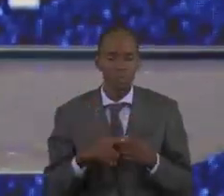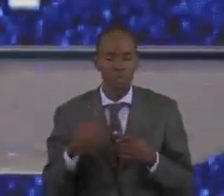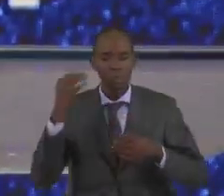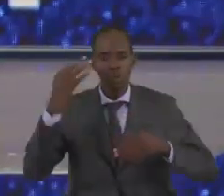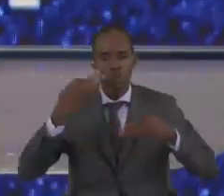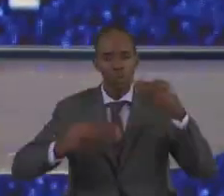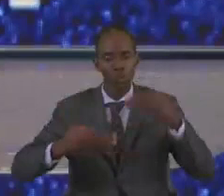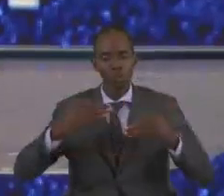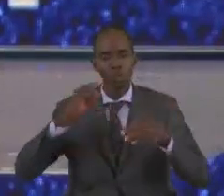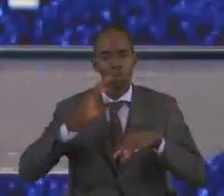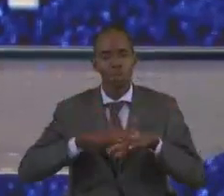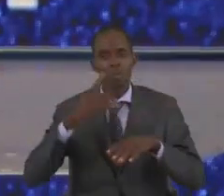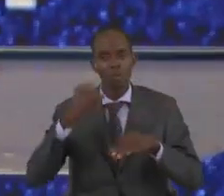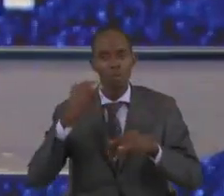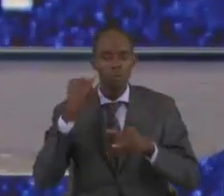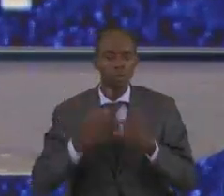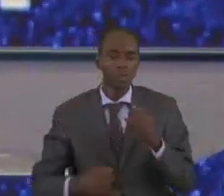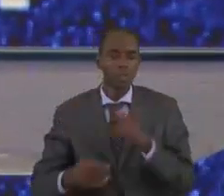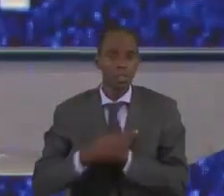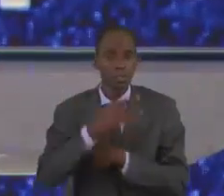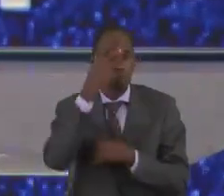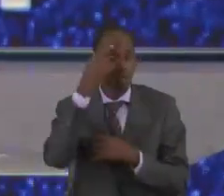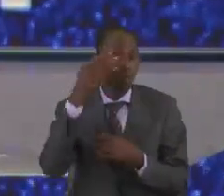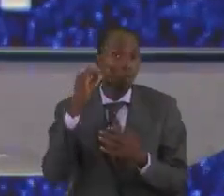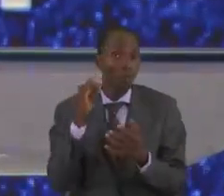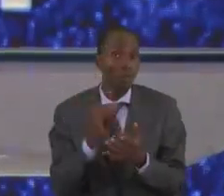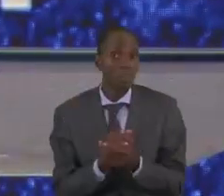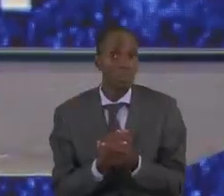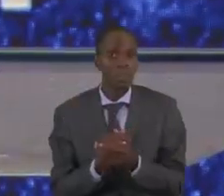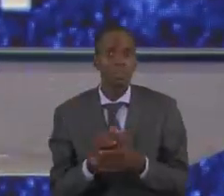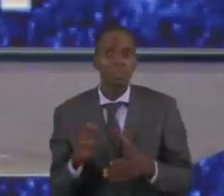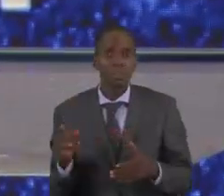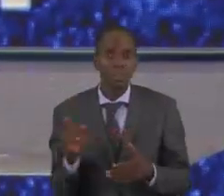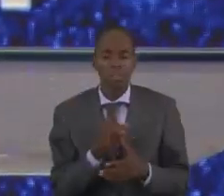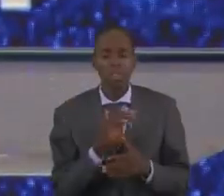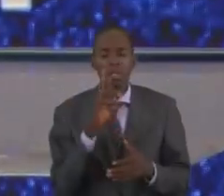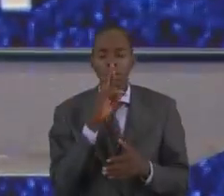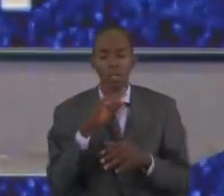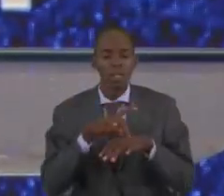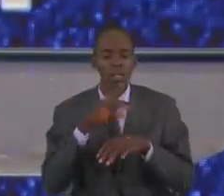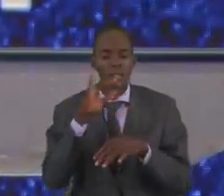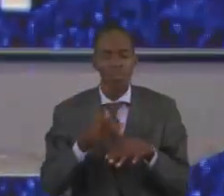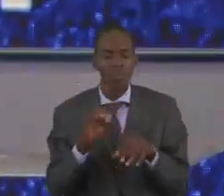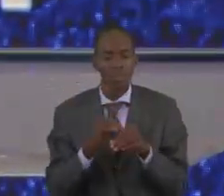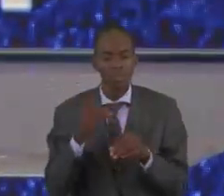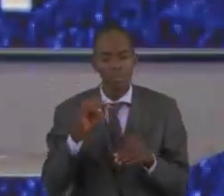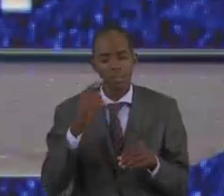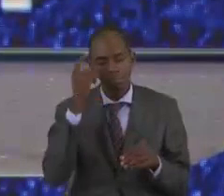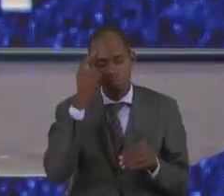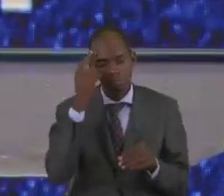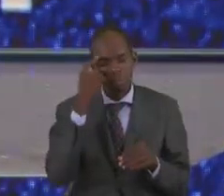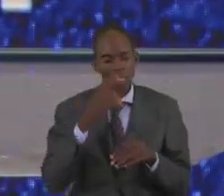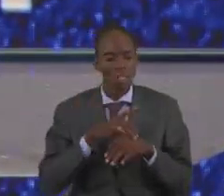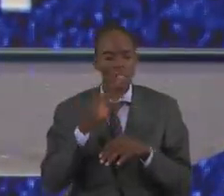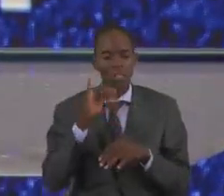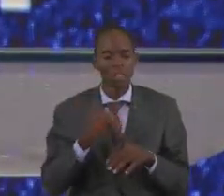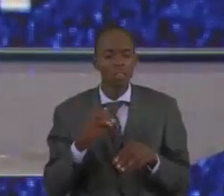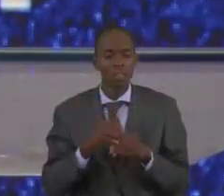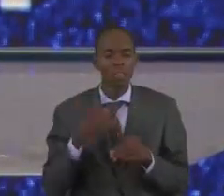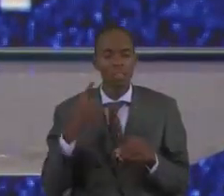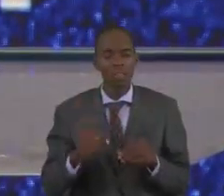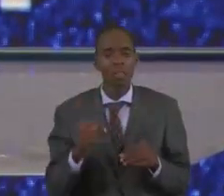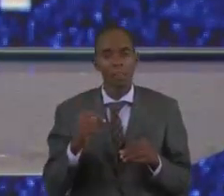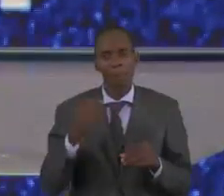on the final day. Because of that, they're carnal in their thinking. They're carnal in their mind. And it is